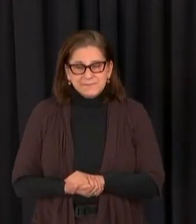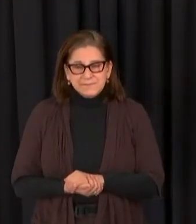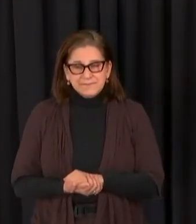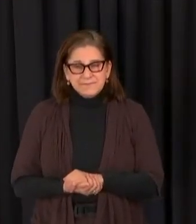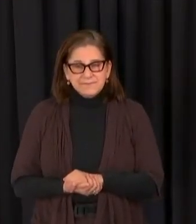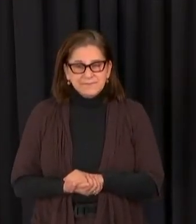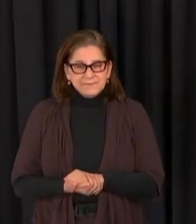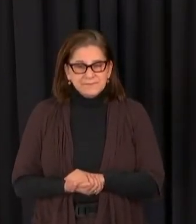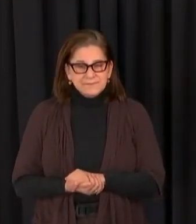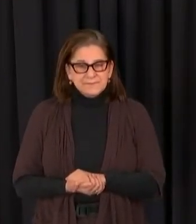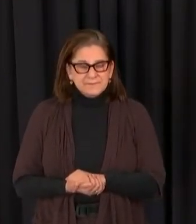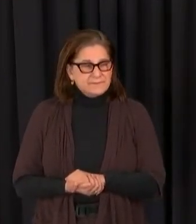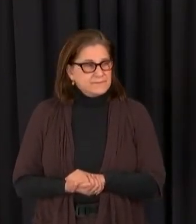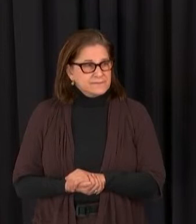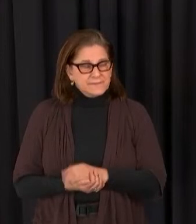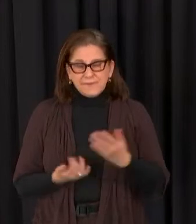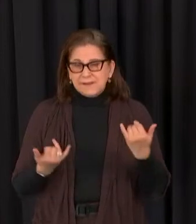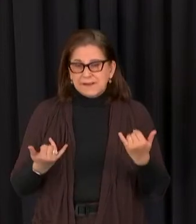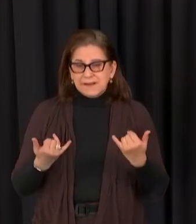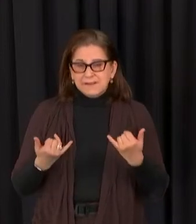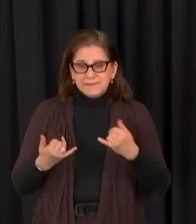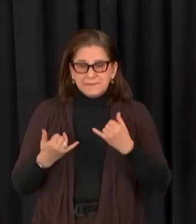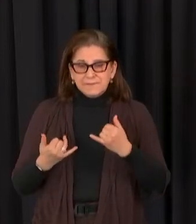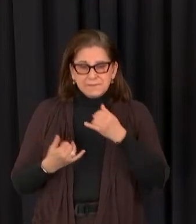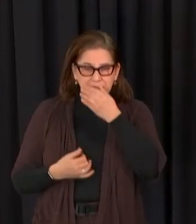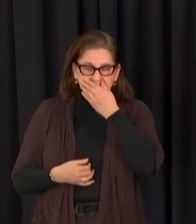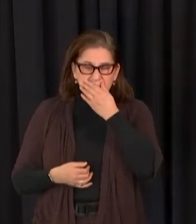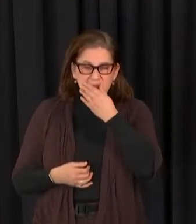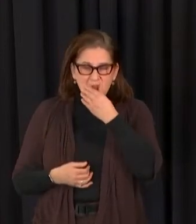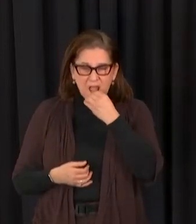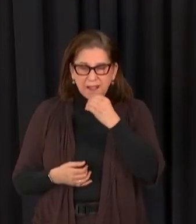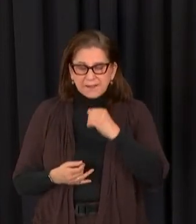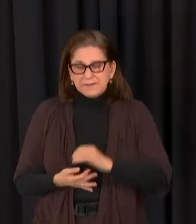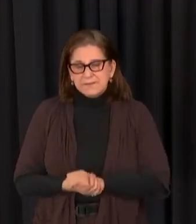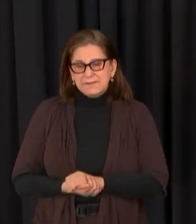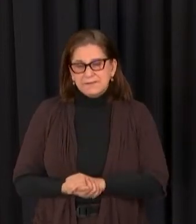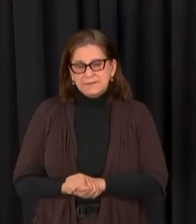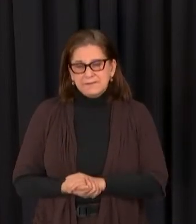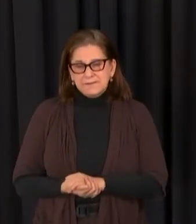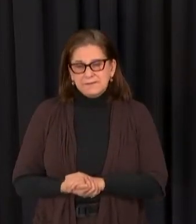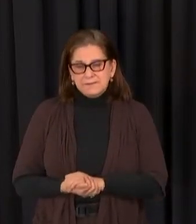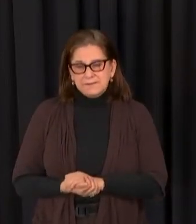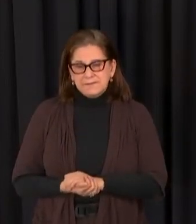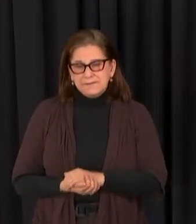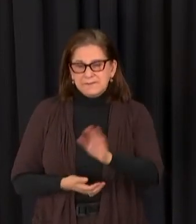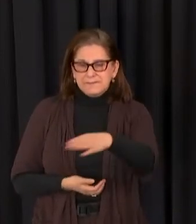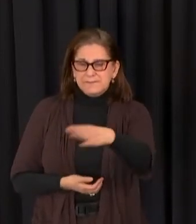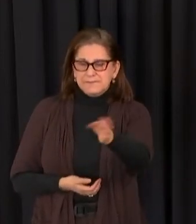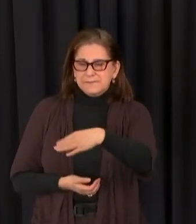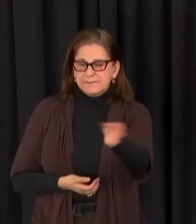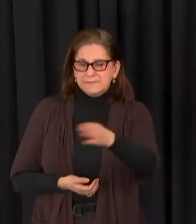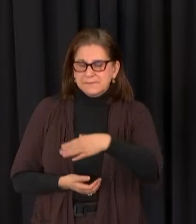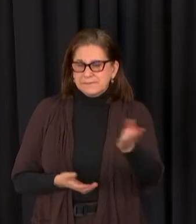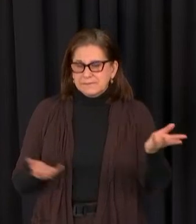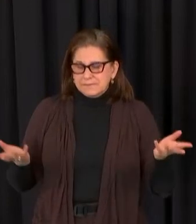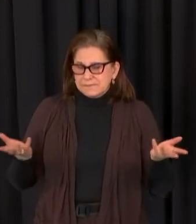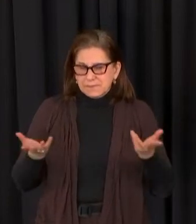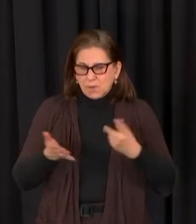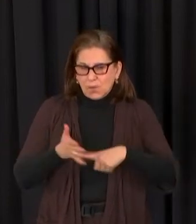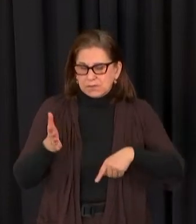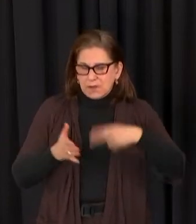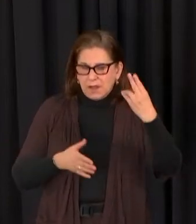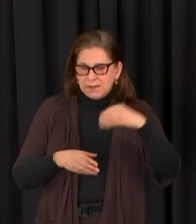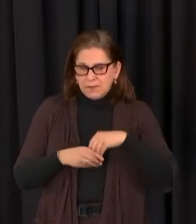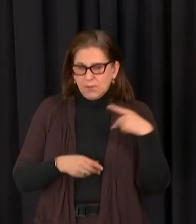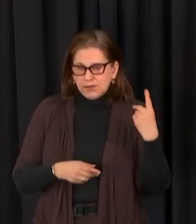very high in the district. But that can all be compromised if you introduce these variants of concern being a higher